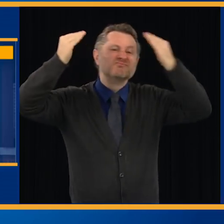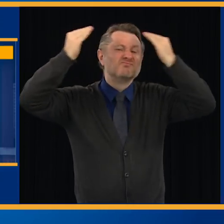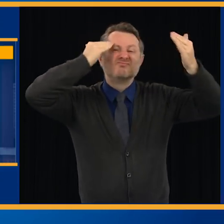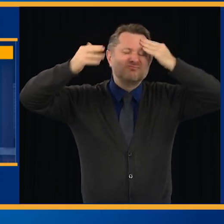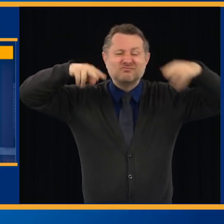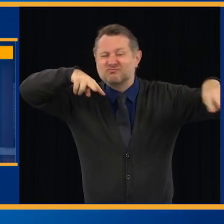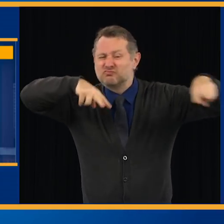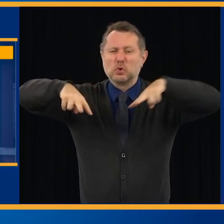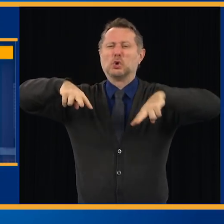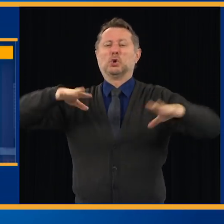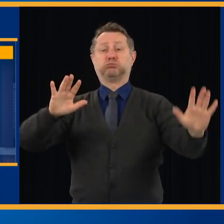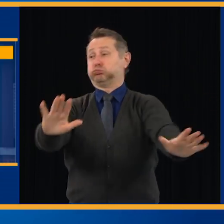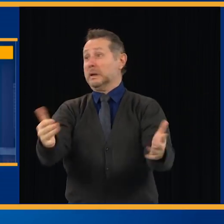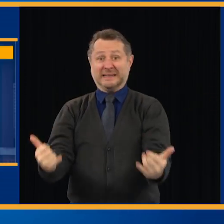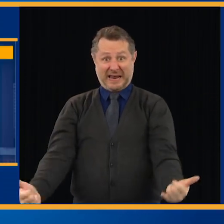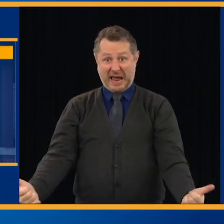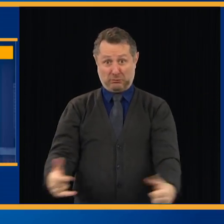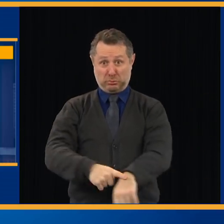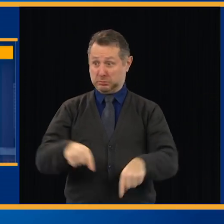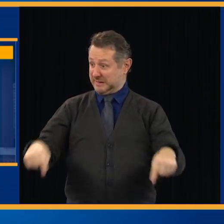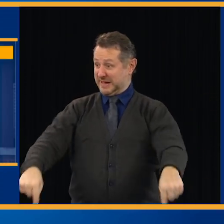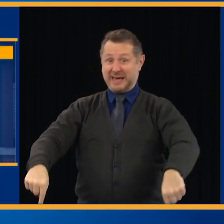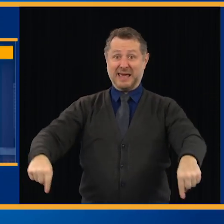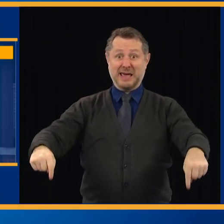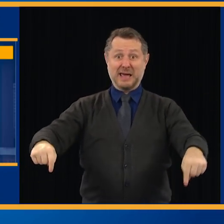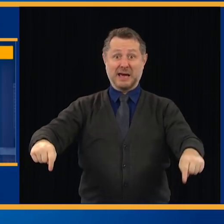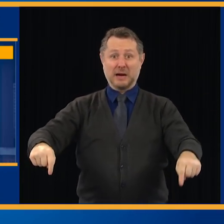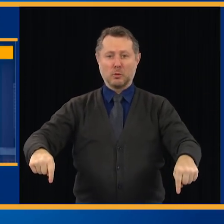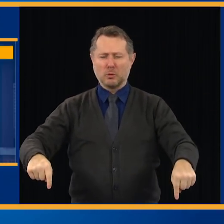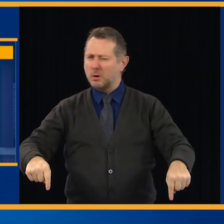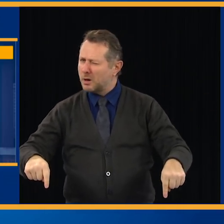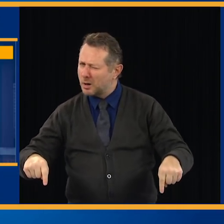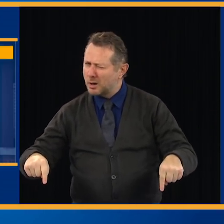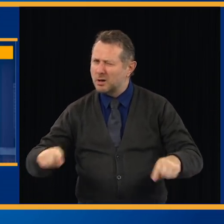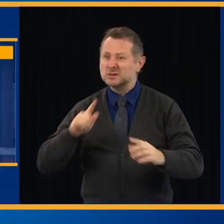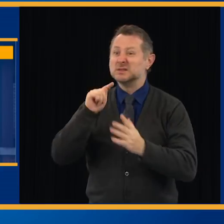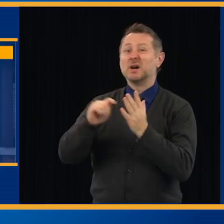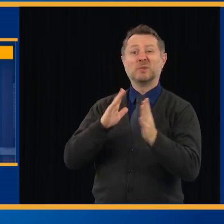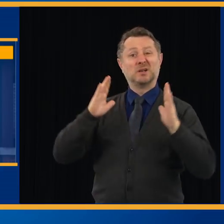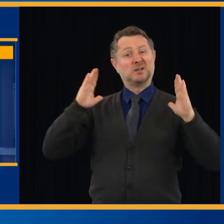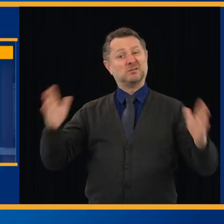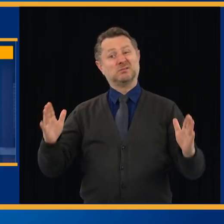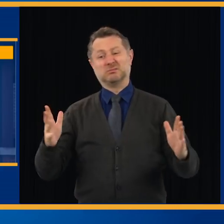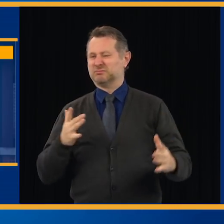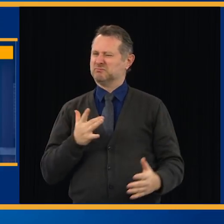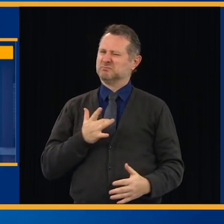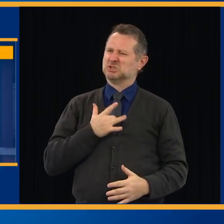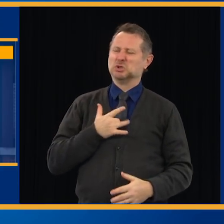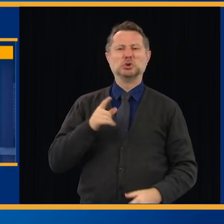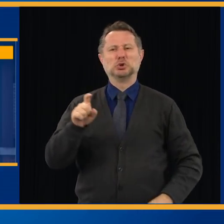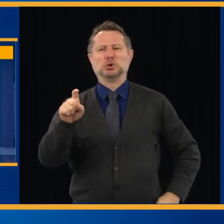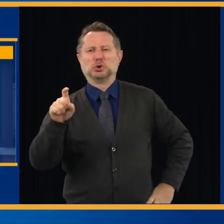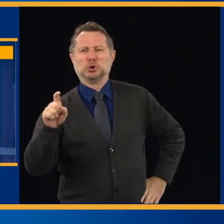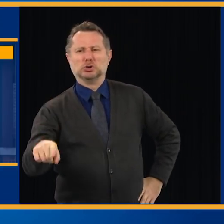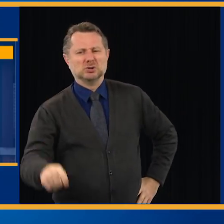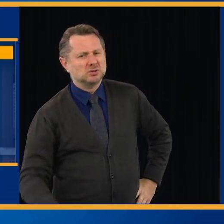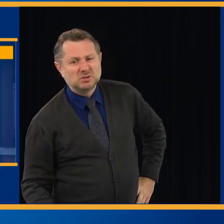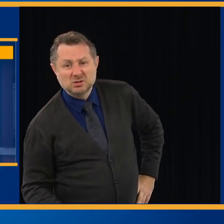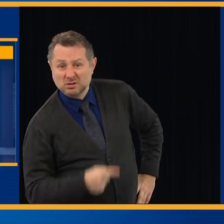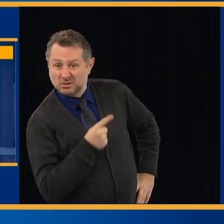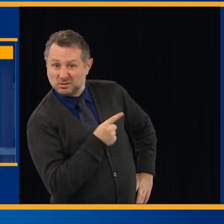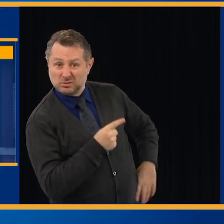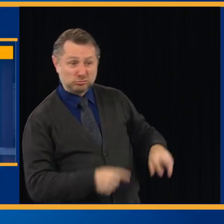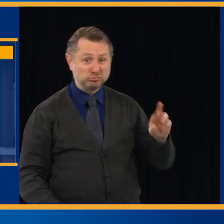time that one could reasonably believe you could put aside partisan